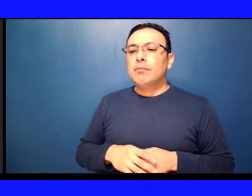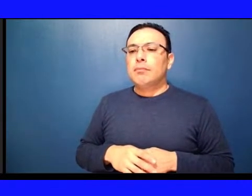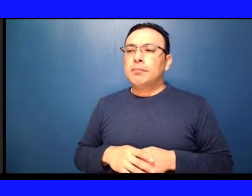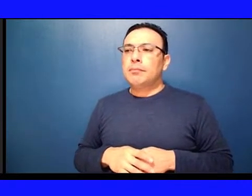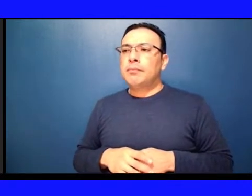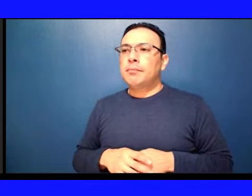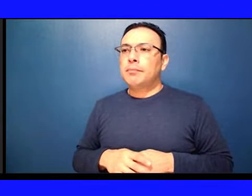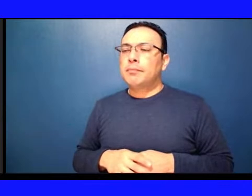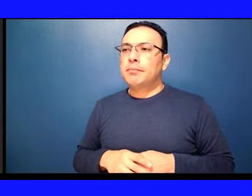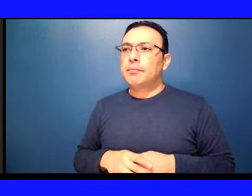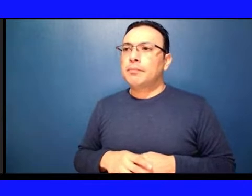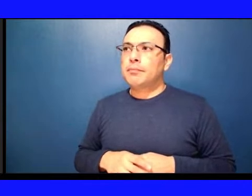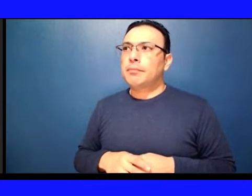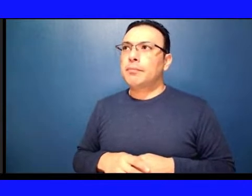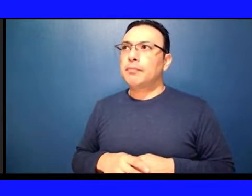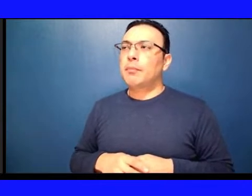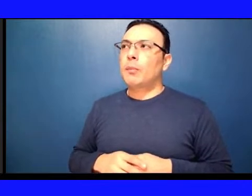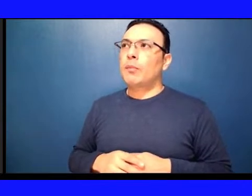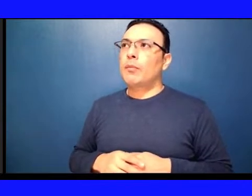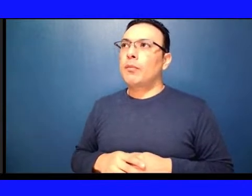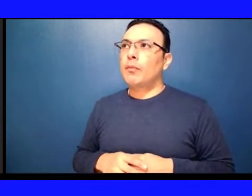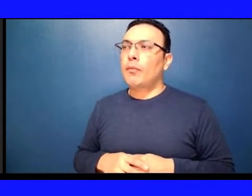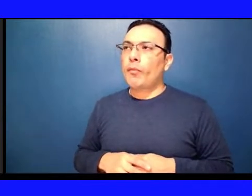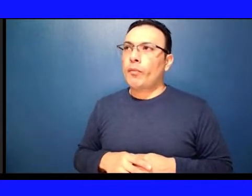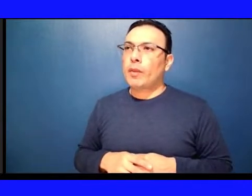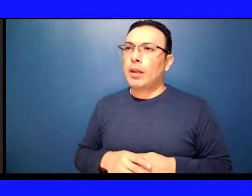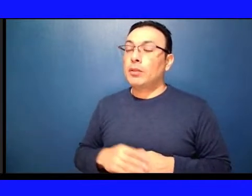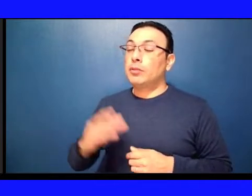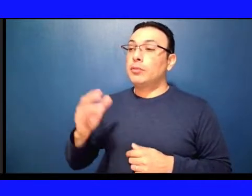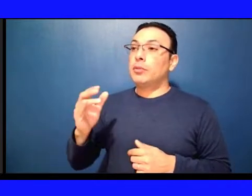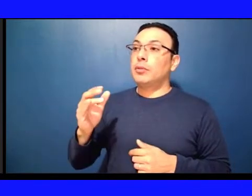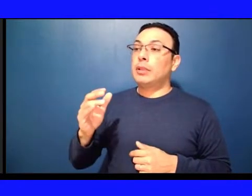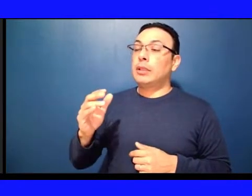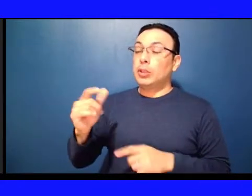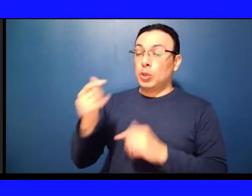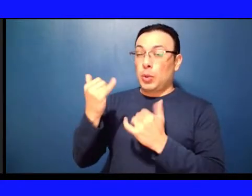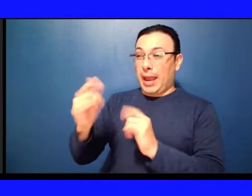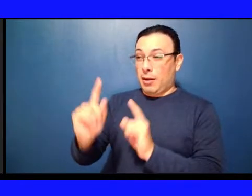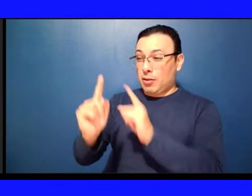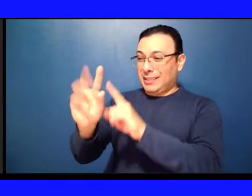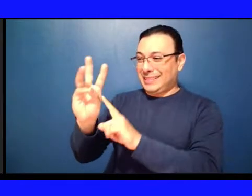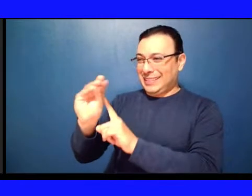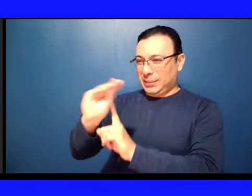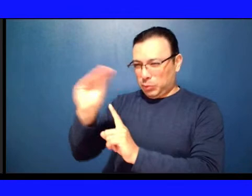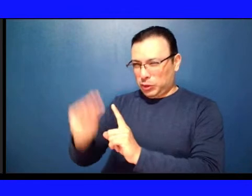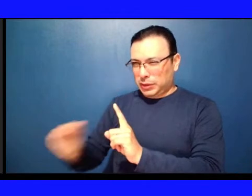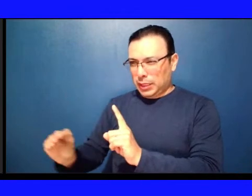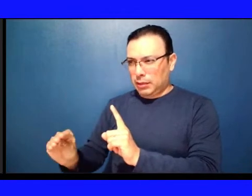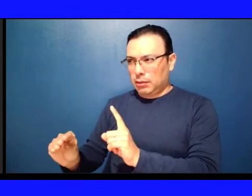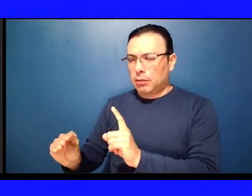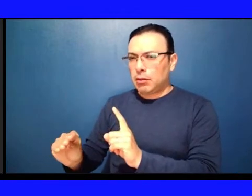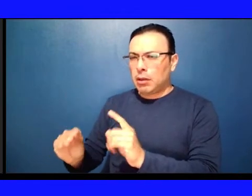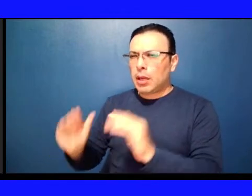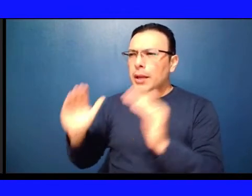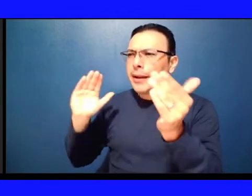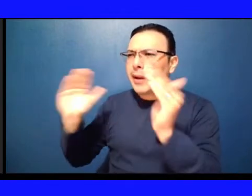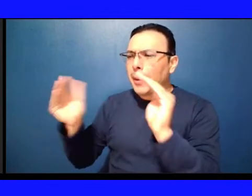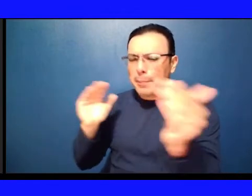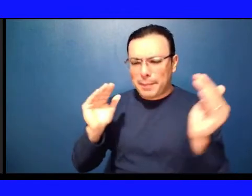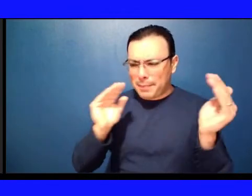right. We initially set it at 60 because the historical data we looked at always had us in the 50s, right? Which